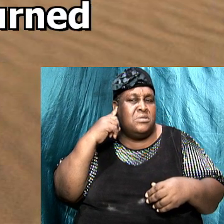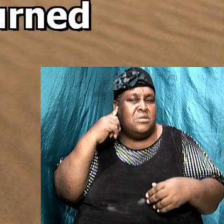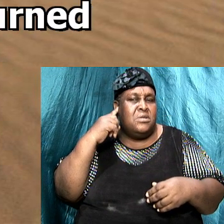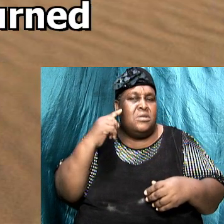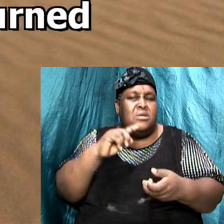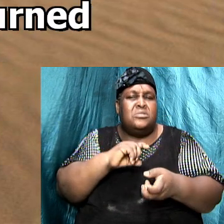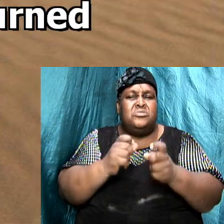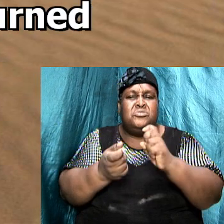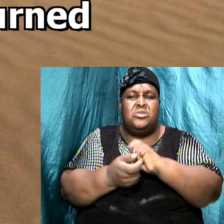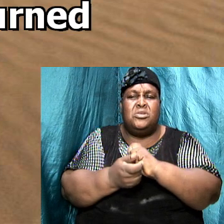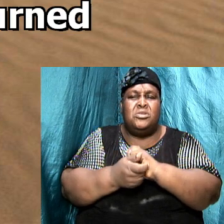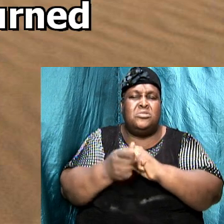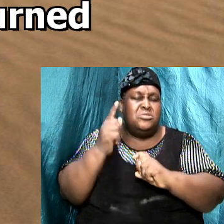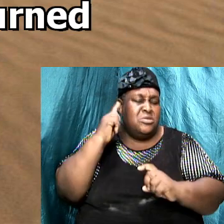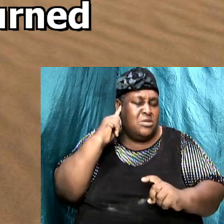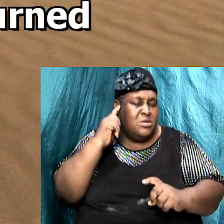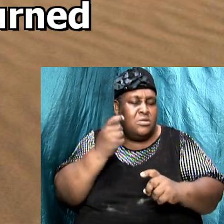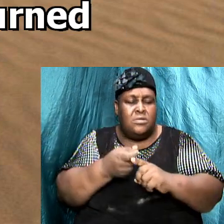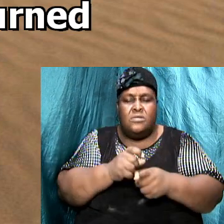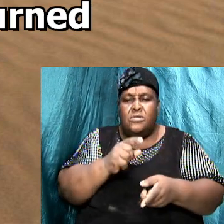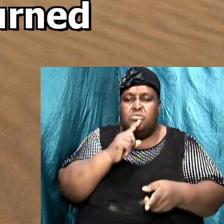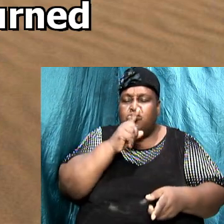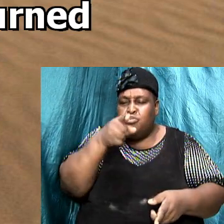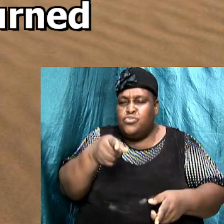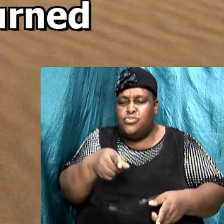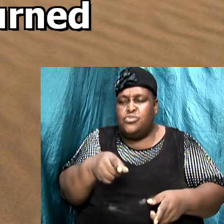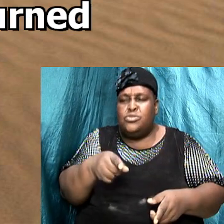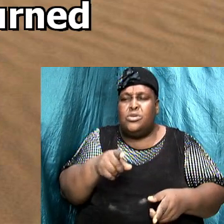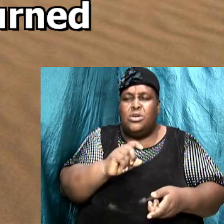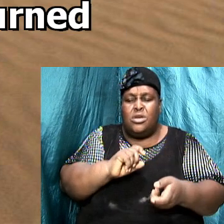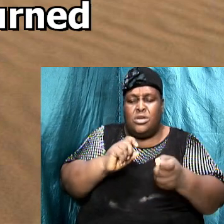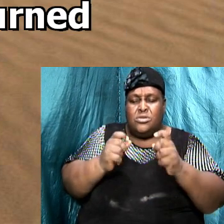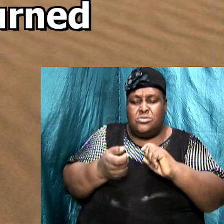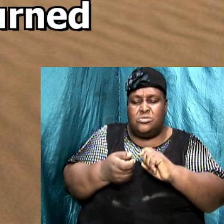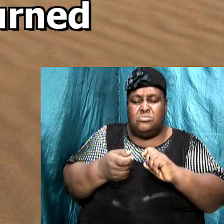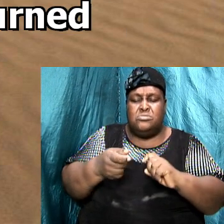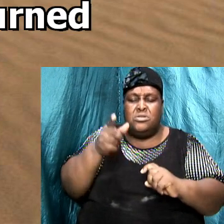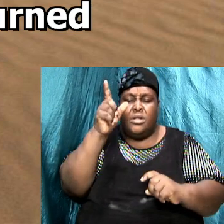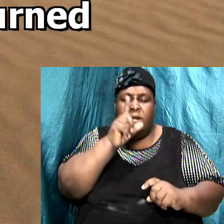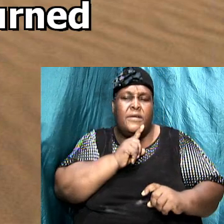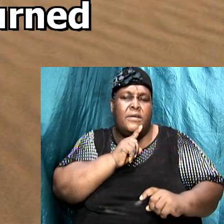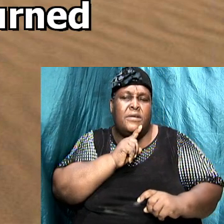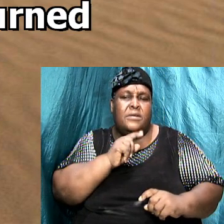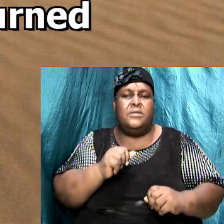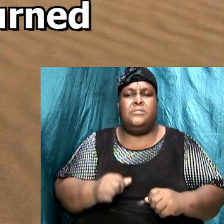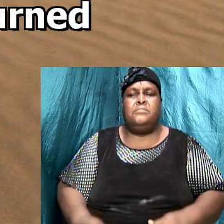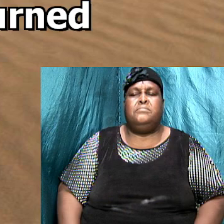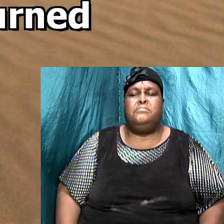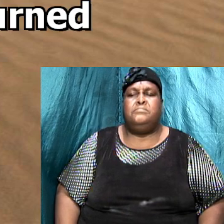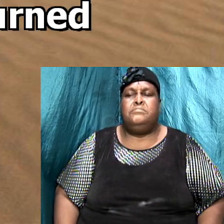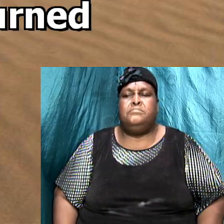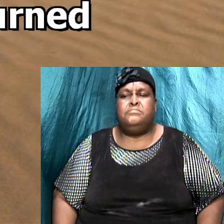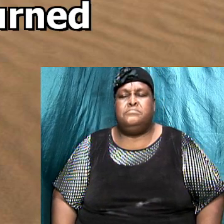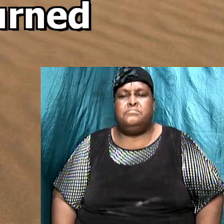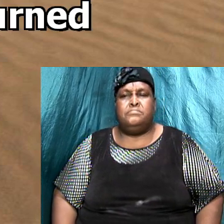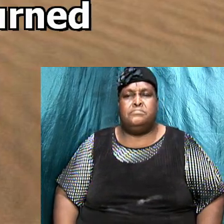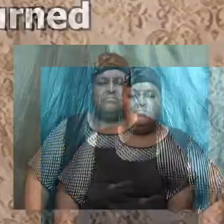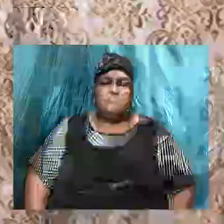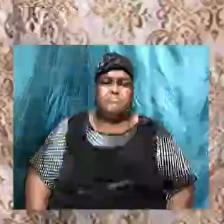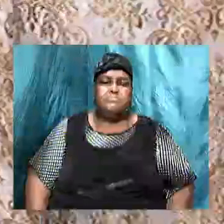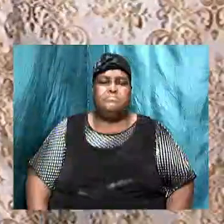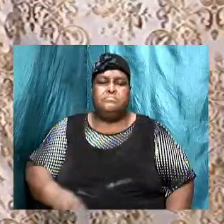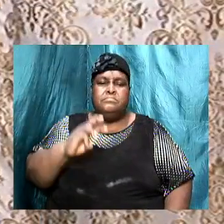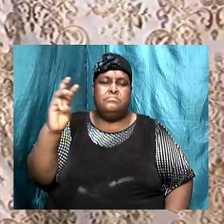turn away their ears from the truth and shall be turned unto fables." Amen. Amen. So last week